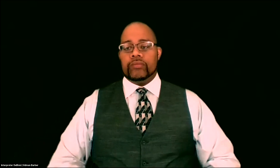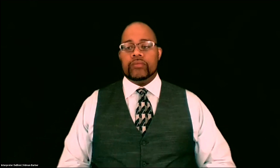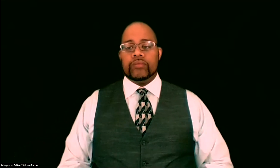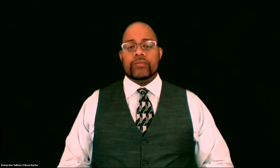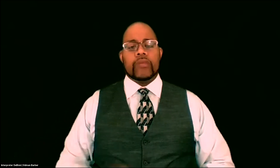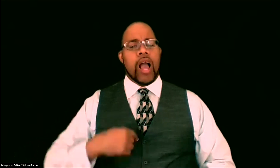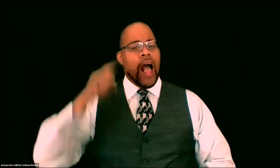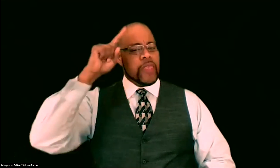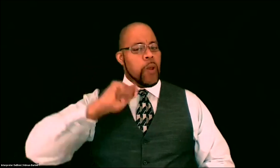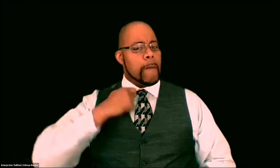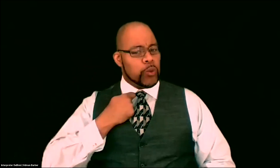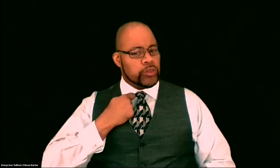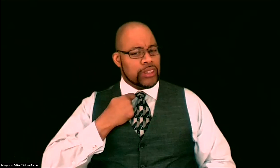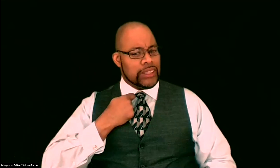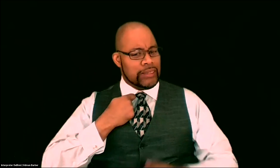I think you're muted.